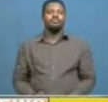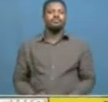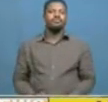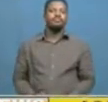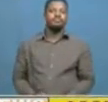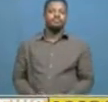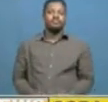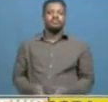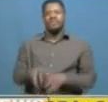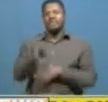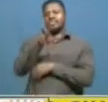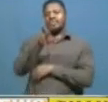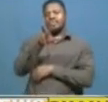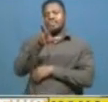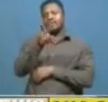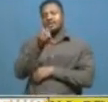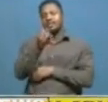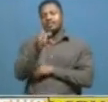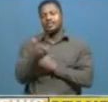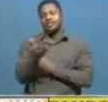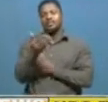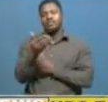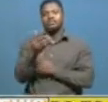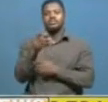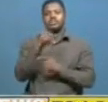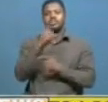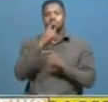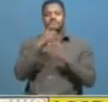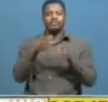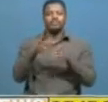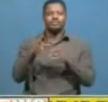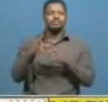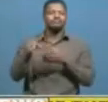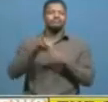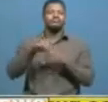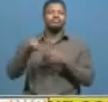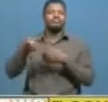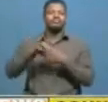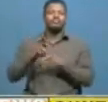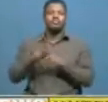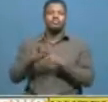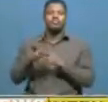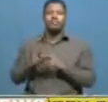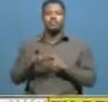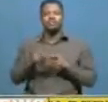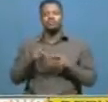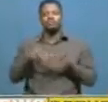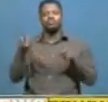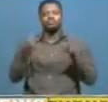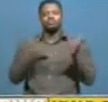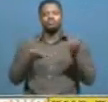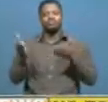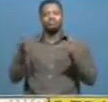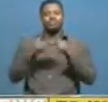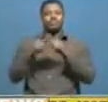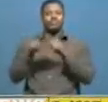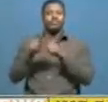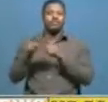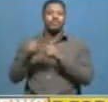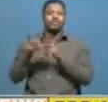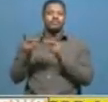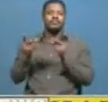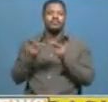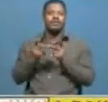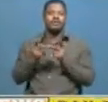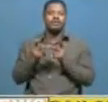By 3:30 a.m., packaging of the varieties of porridge are ready for transportation to various outlets,